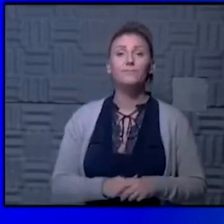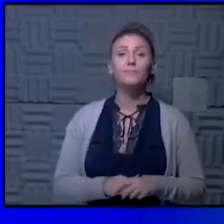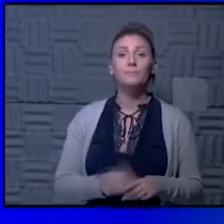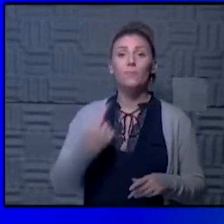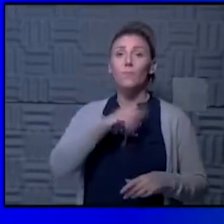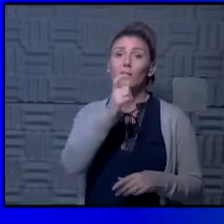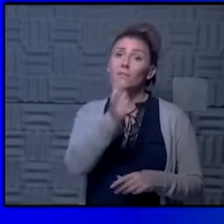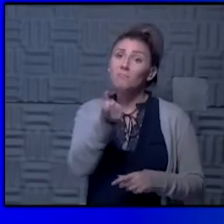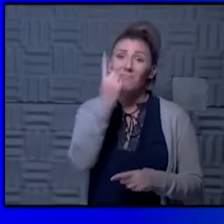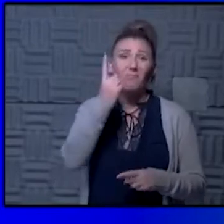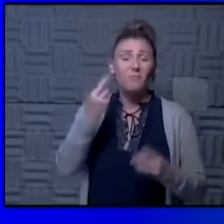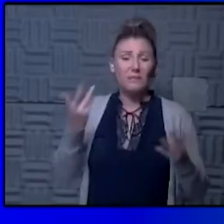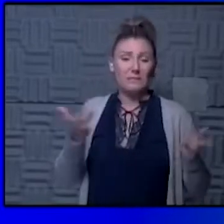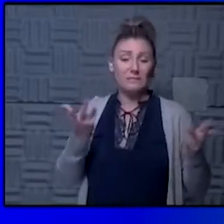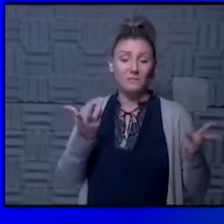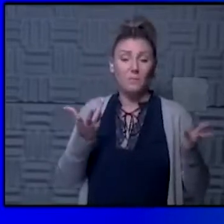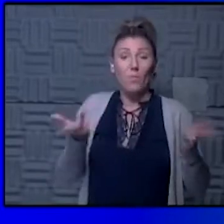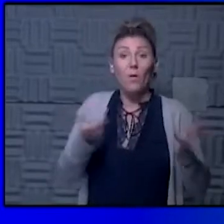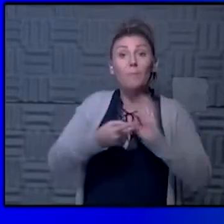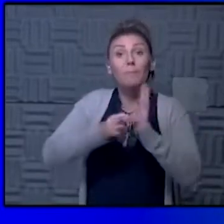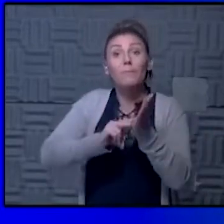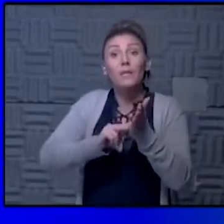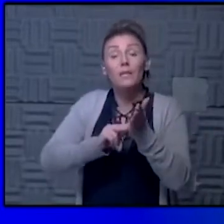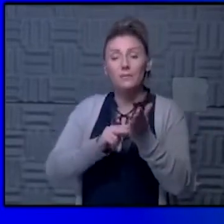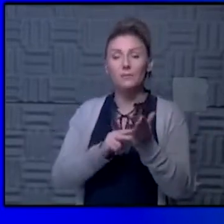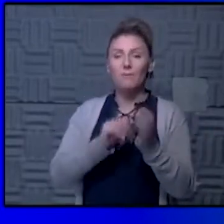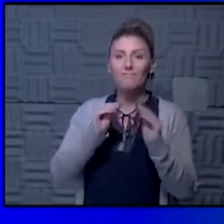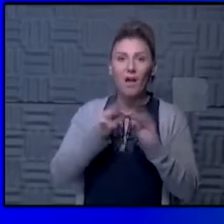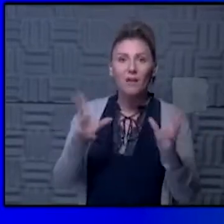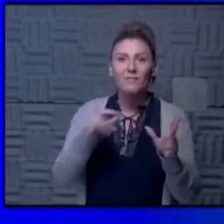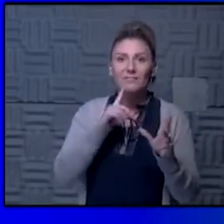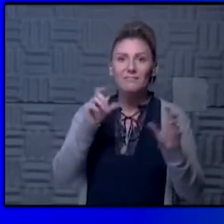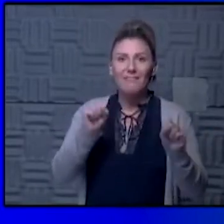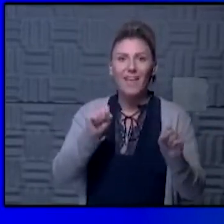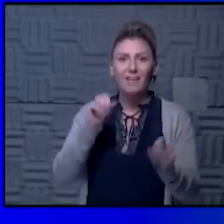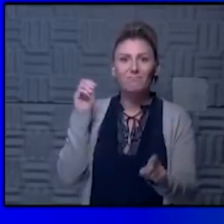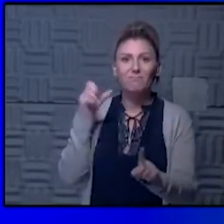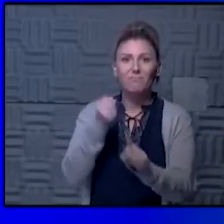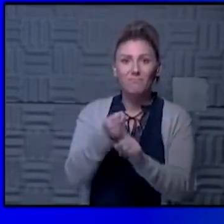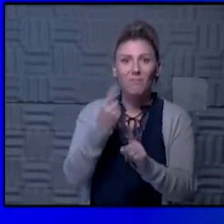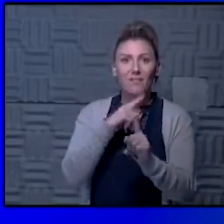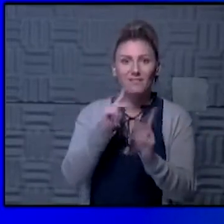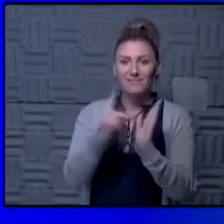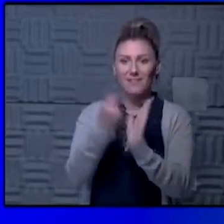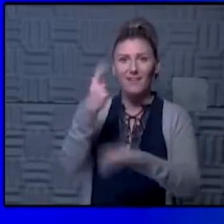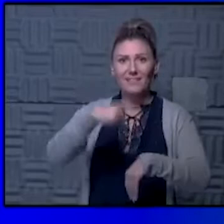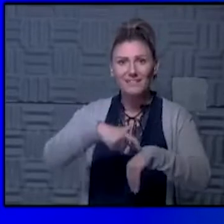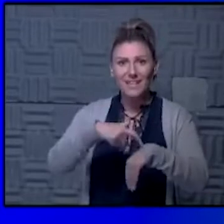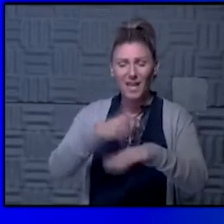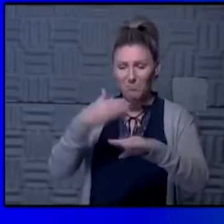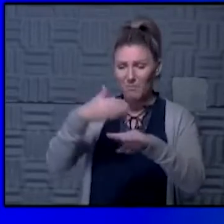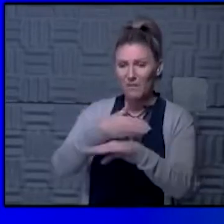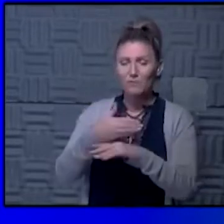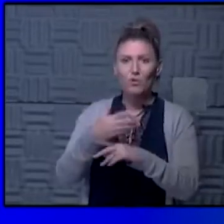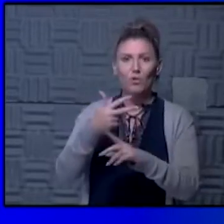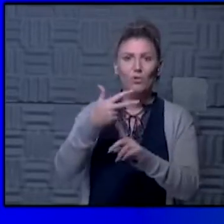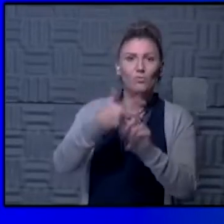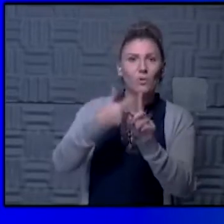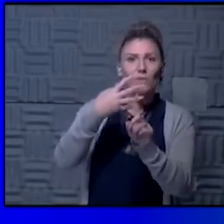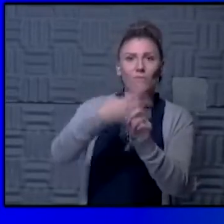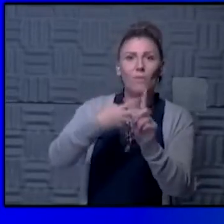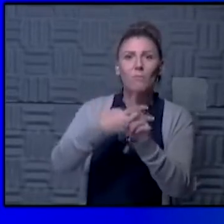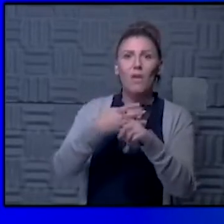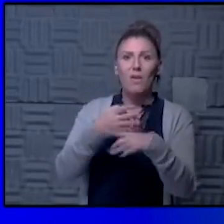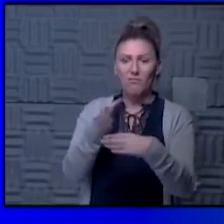don't understand exactly what they mean right now, because we know obviously you can have reinfection, especially after that 3 to 4 month